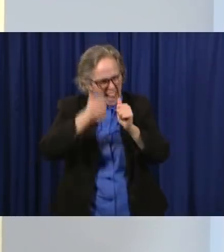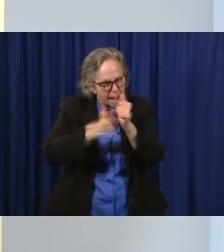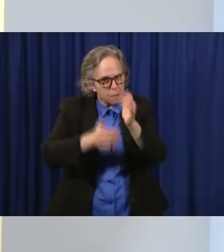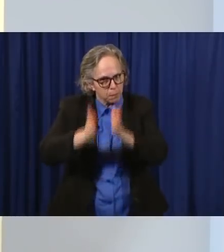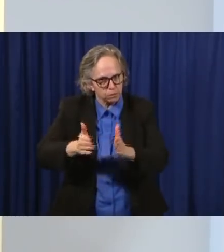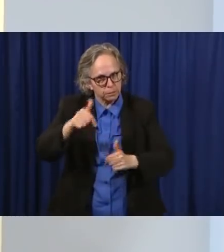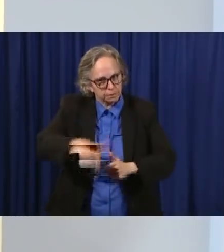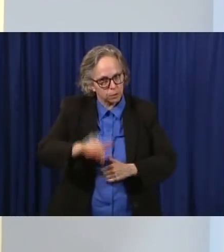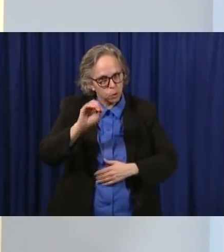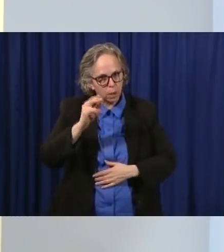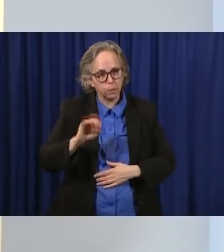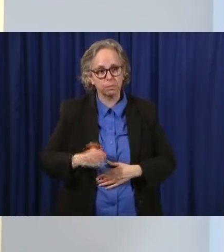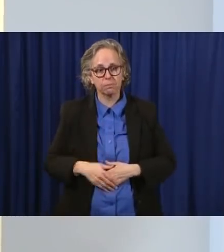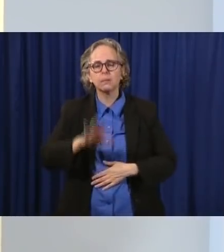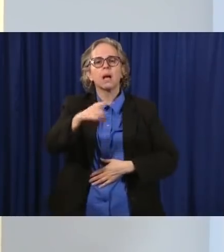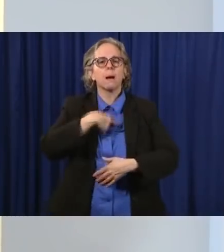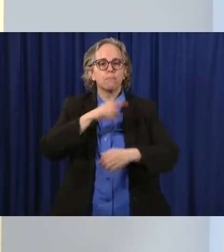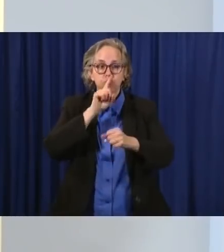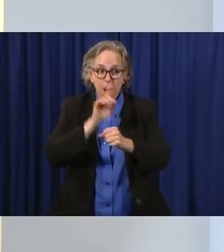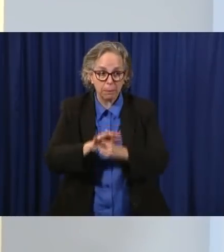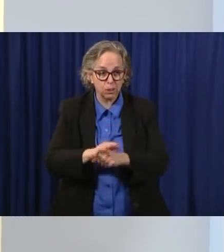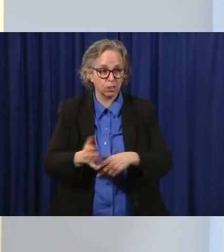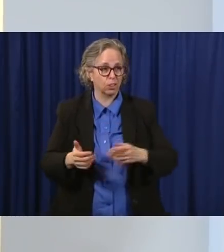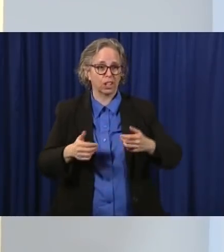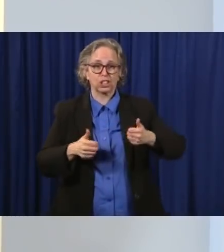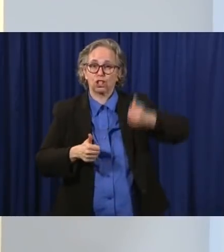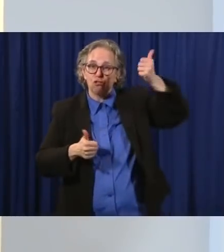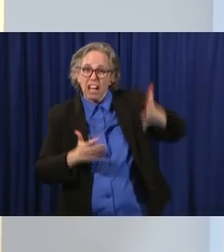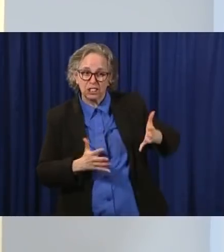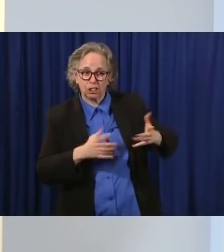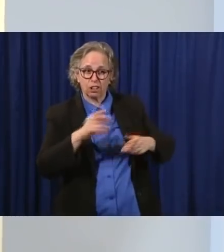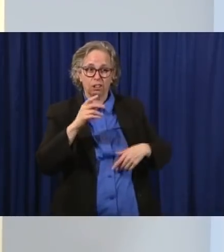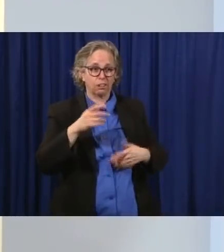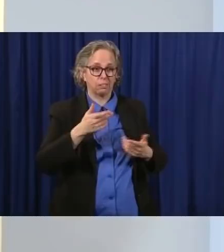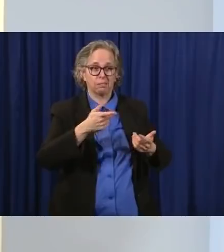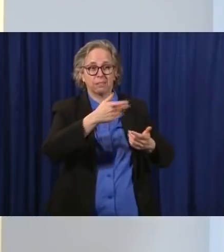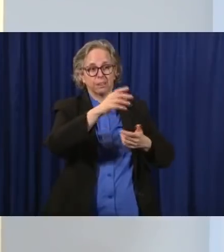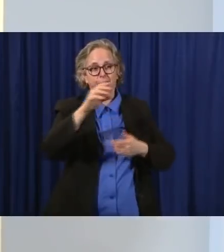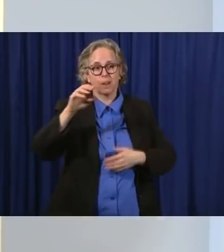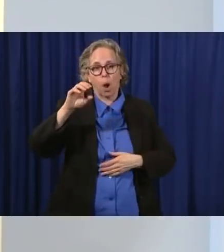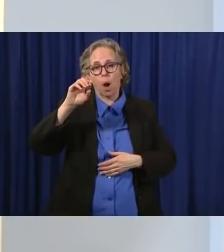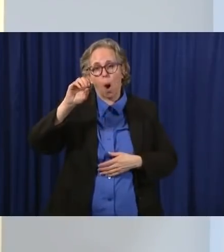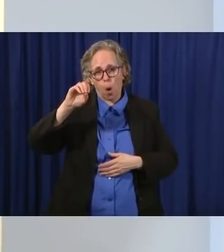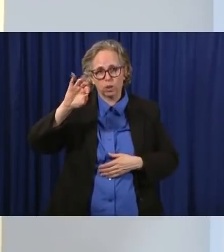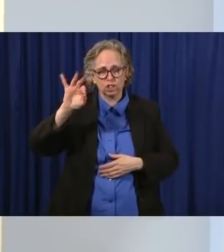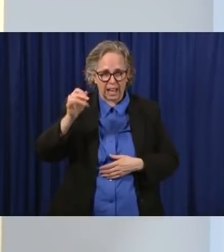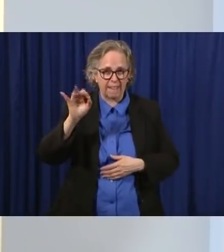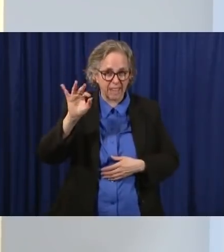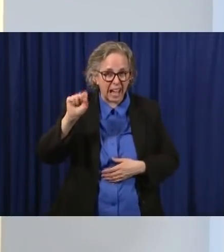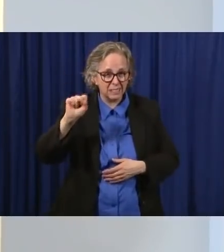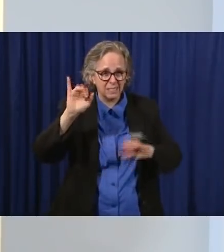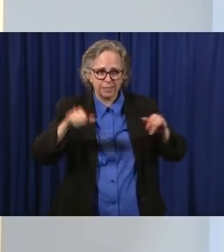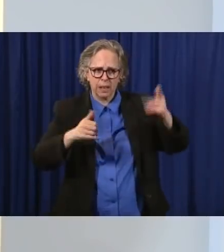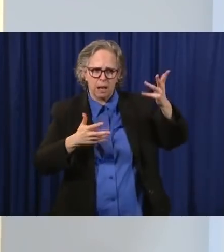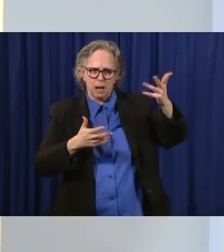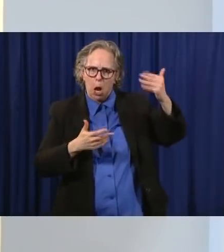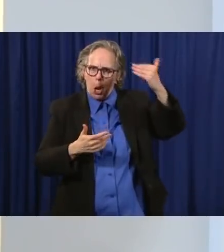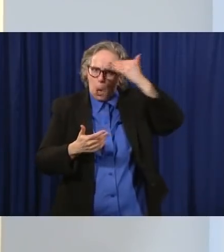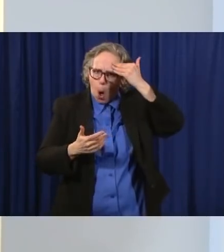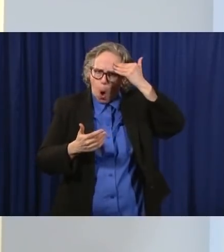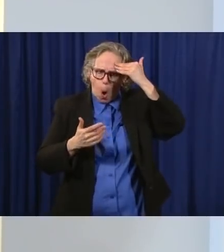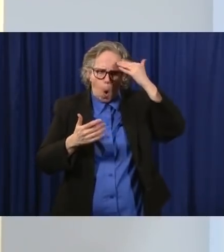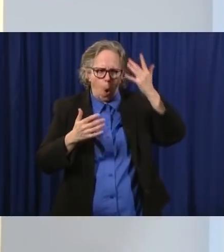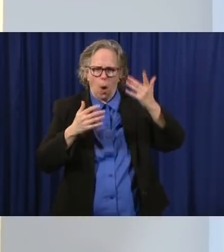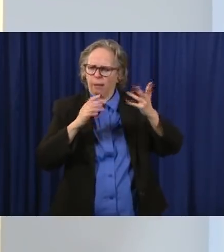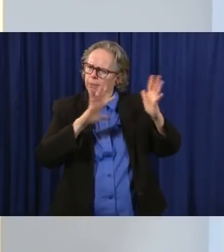that the director and everybody at the Department of Job and Family Services has been helpful, or is aware of this. They're working every day to make